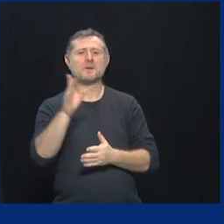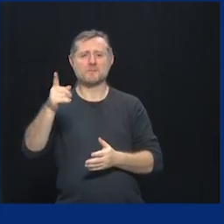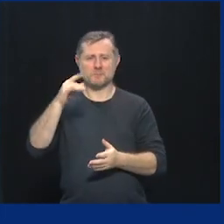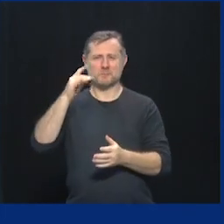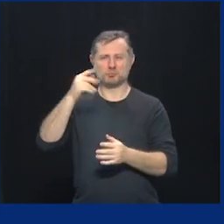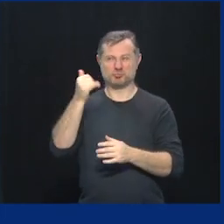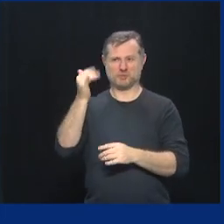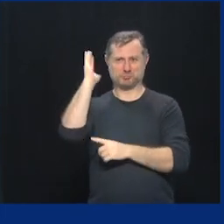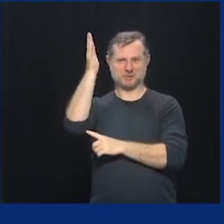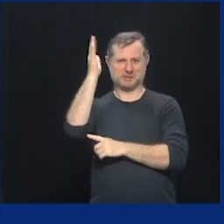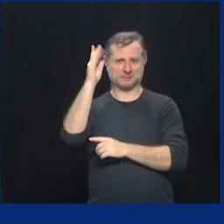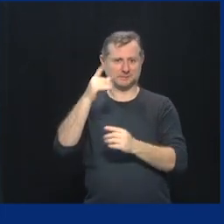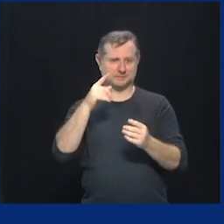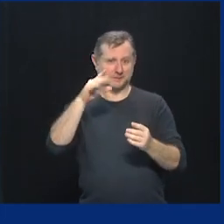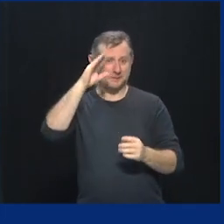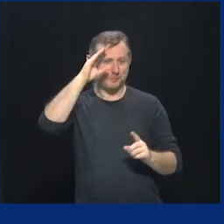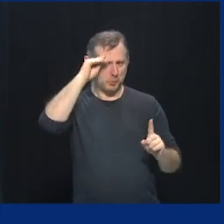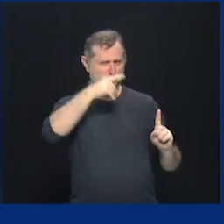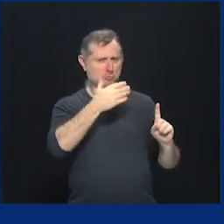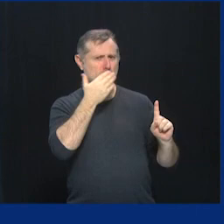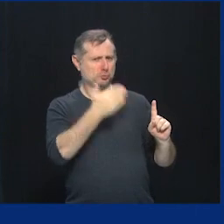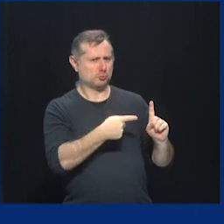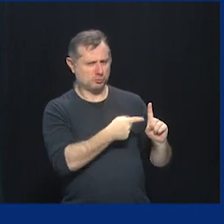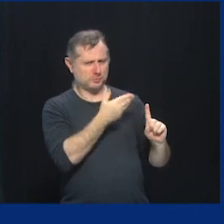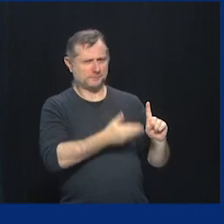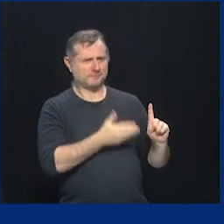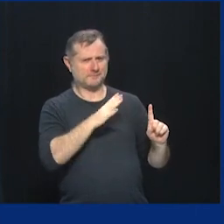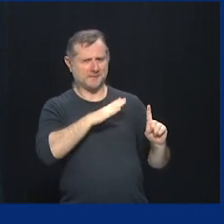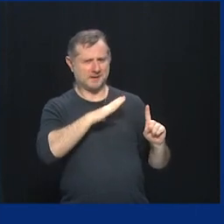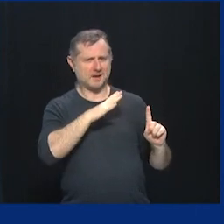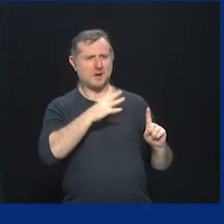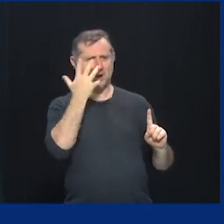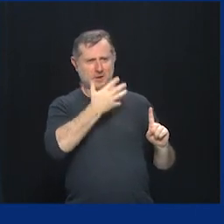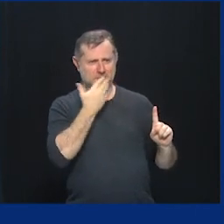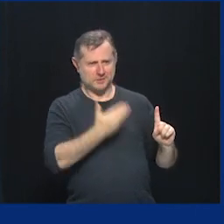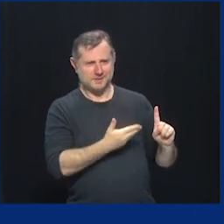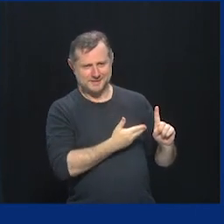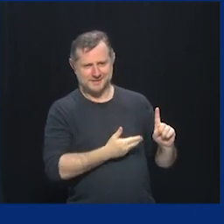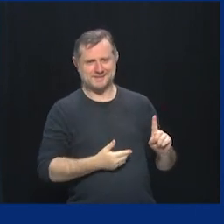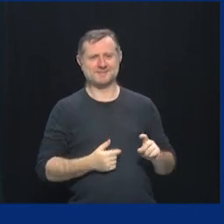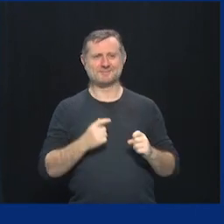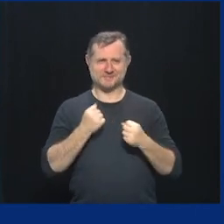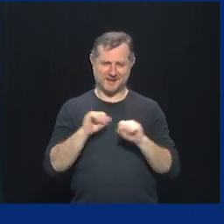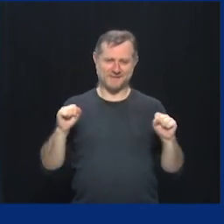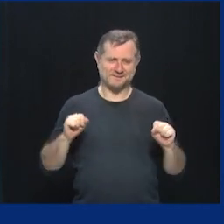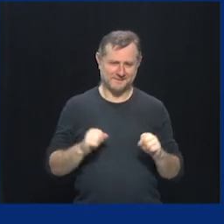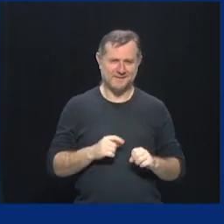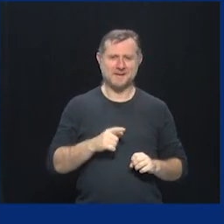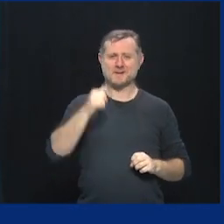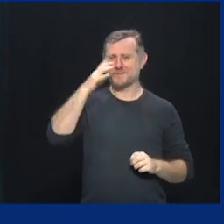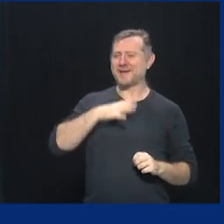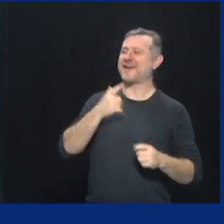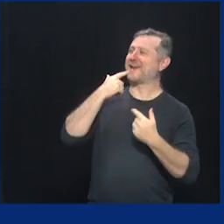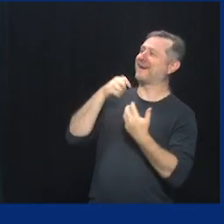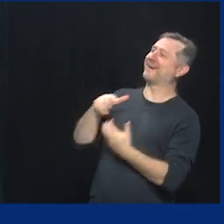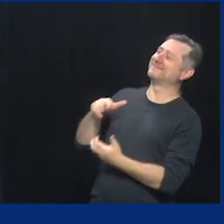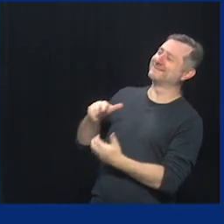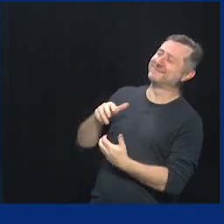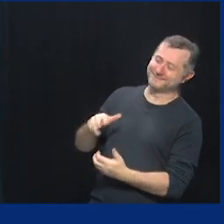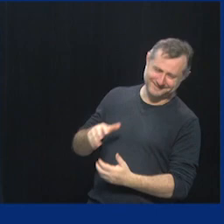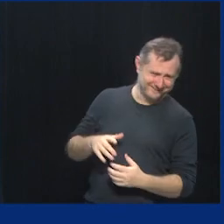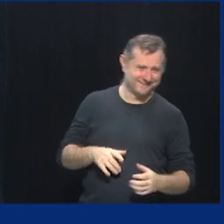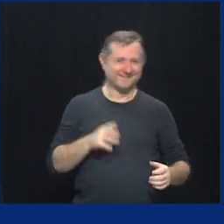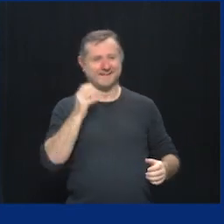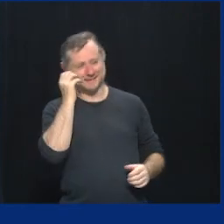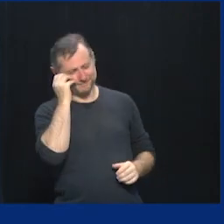good hands. All right, Oh my God! He's looking good. He's safe. Better make sure it's his mother. Oh, she got it. You know,